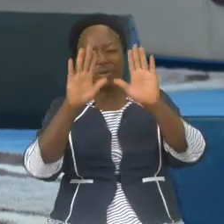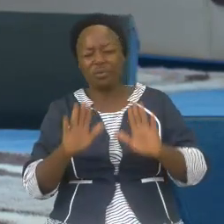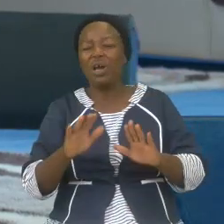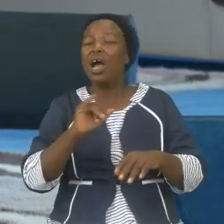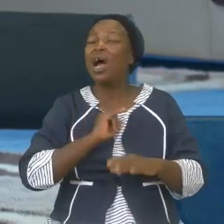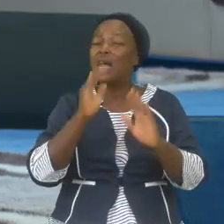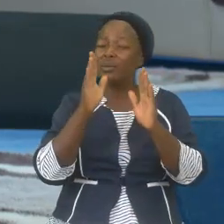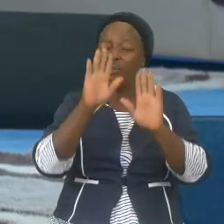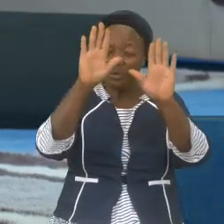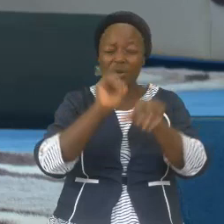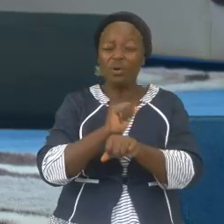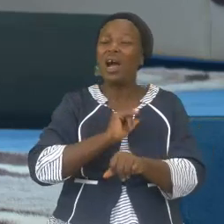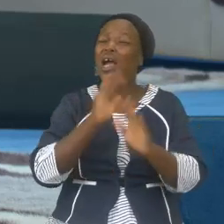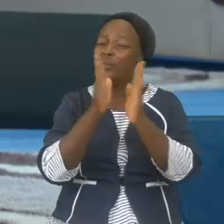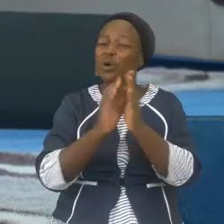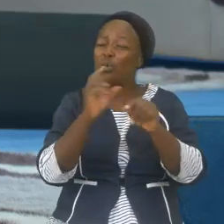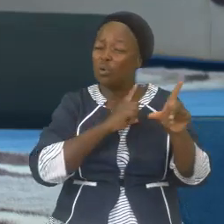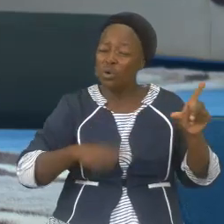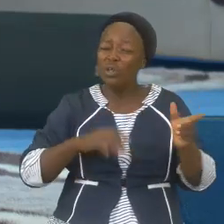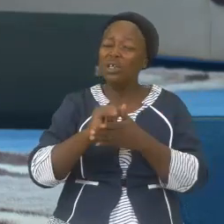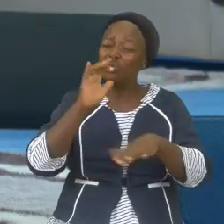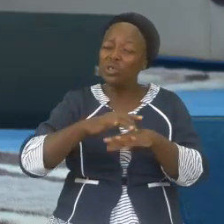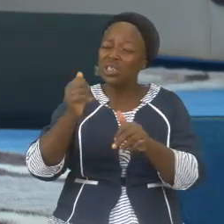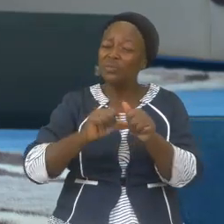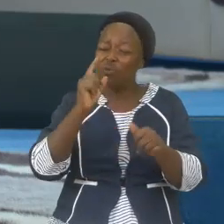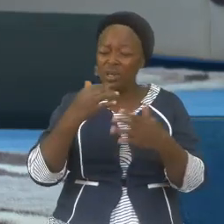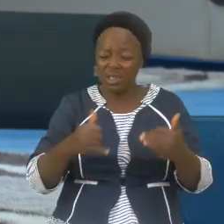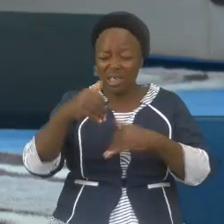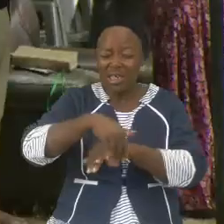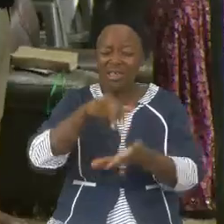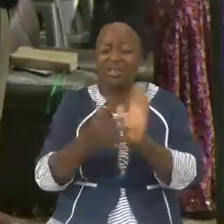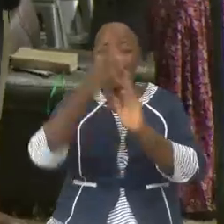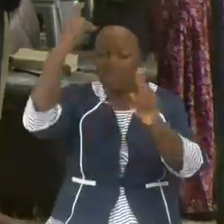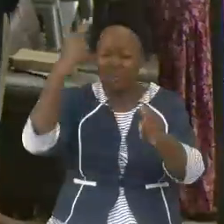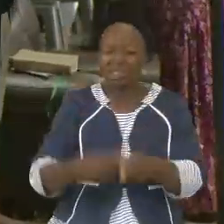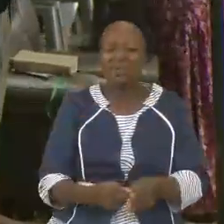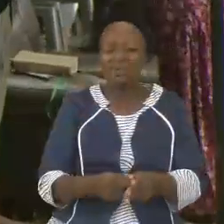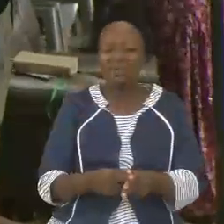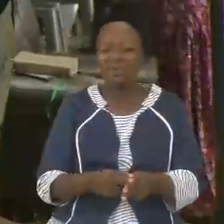pray, oh Lord, touch everyone tonight in Jesus' name.